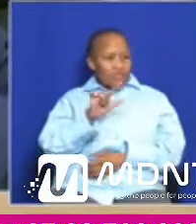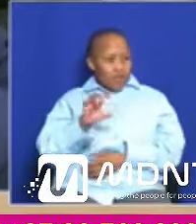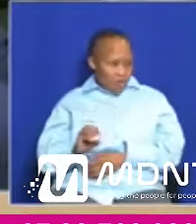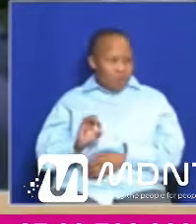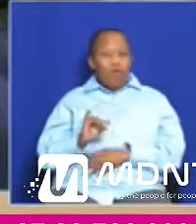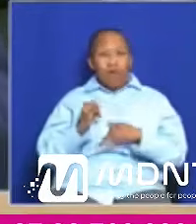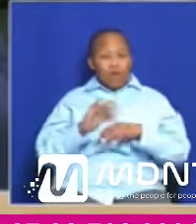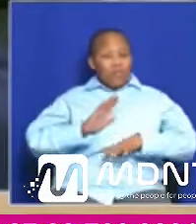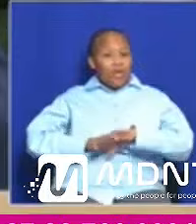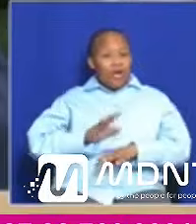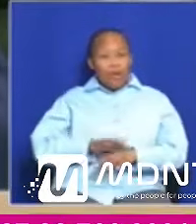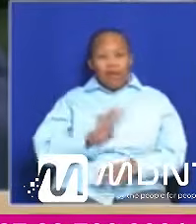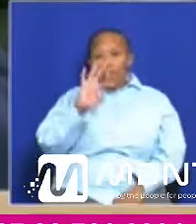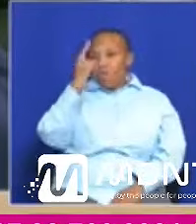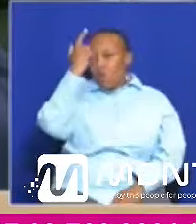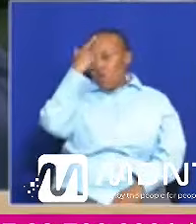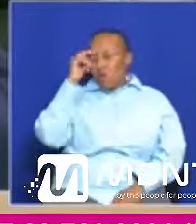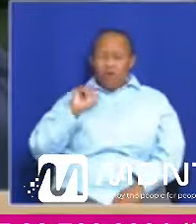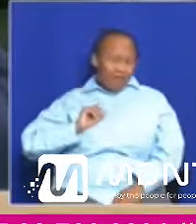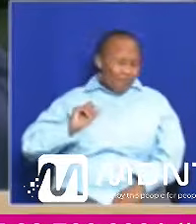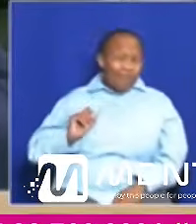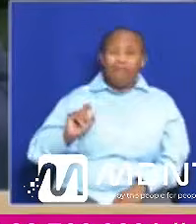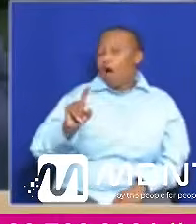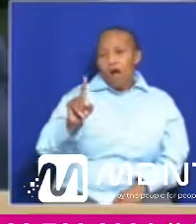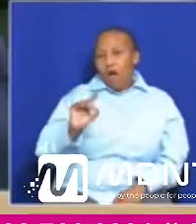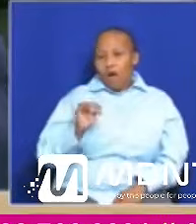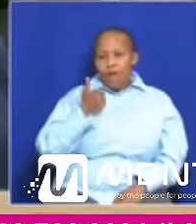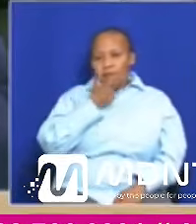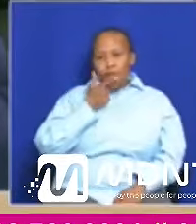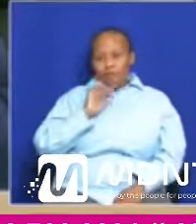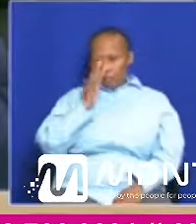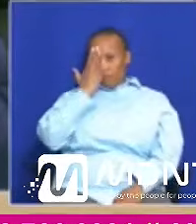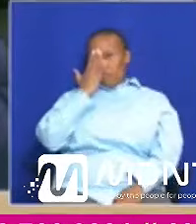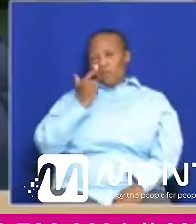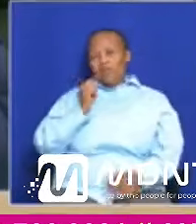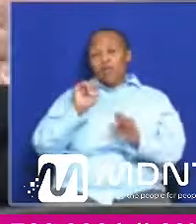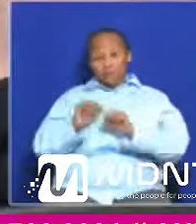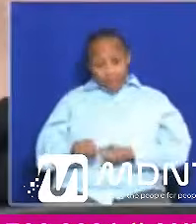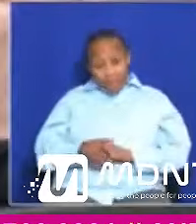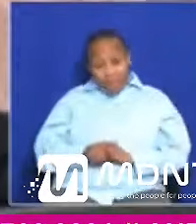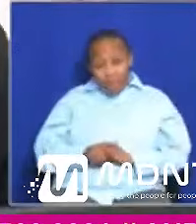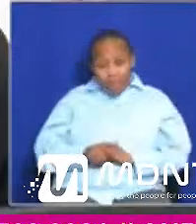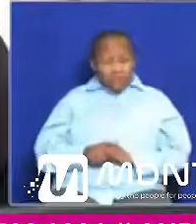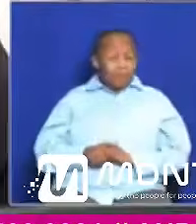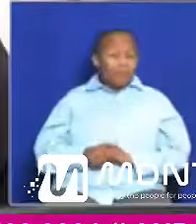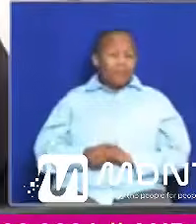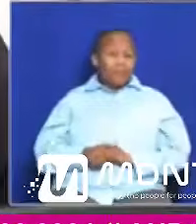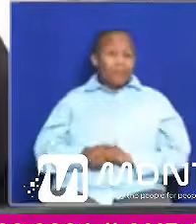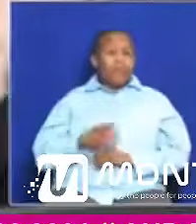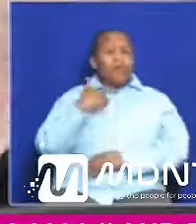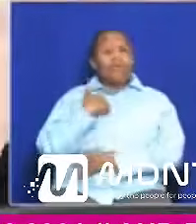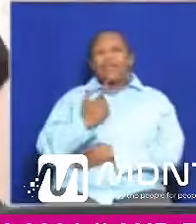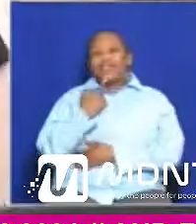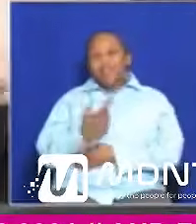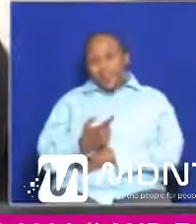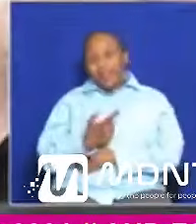now. Let's just continue, see how things go, Ms. Fanny, rather than take it. As I said, because I thought we could cut through this, because I understand where she